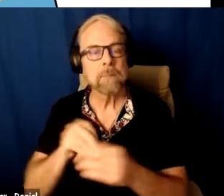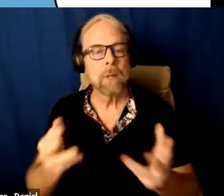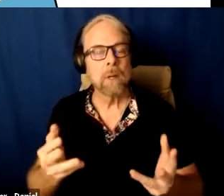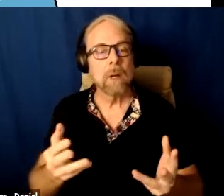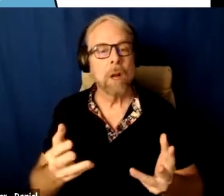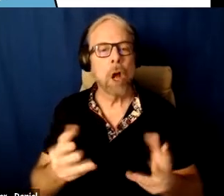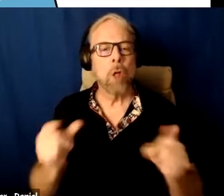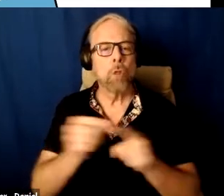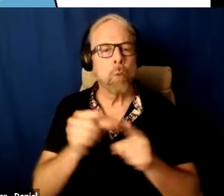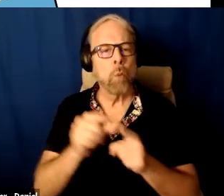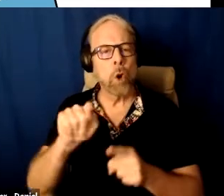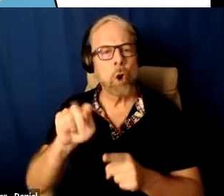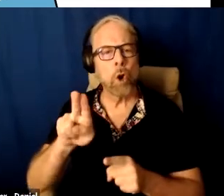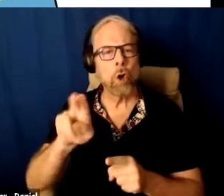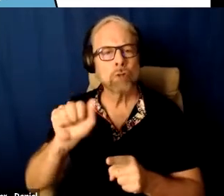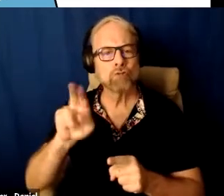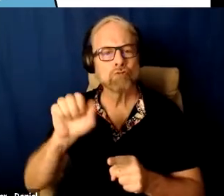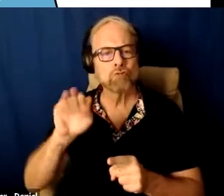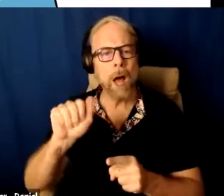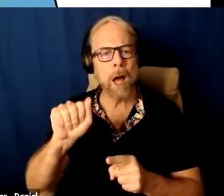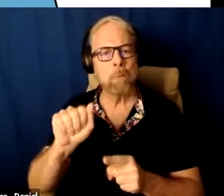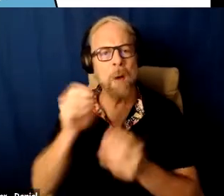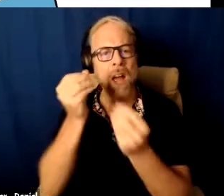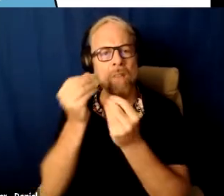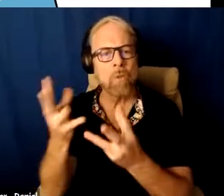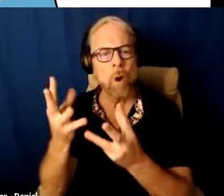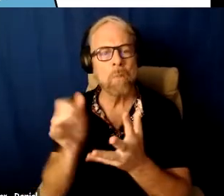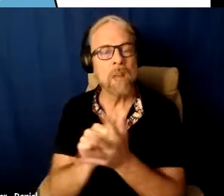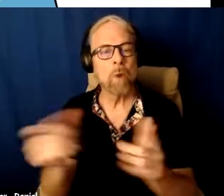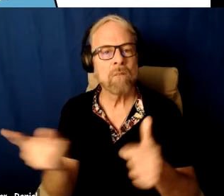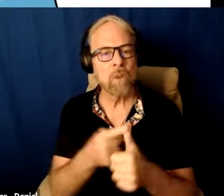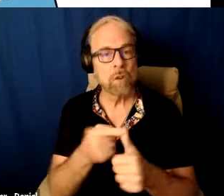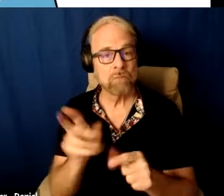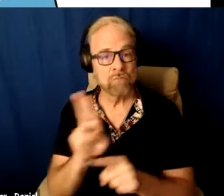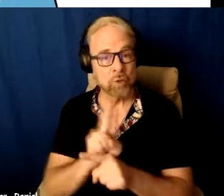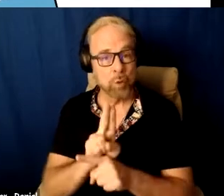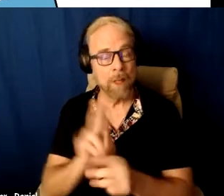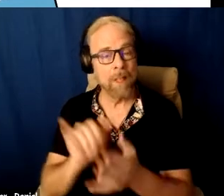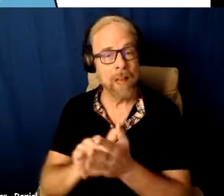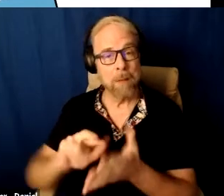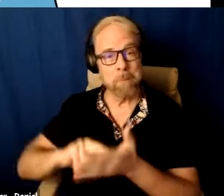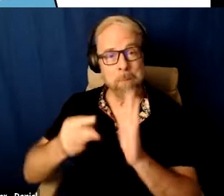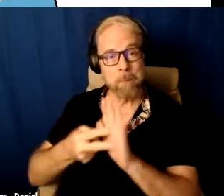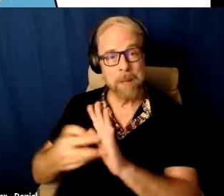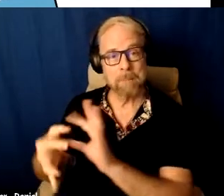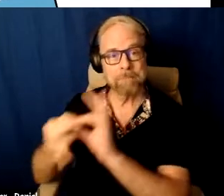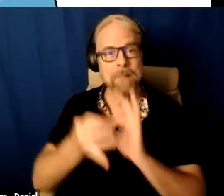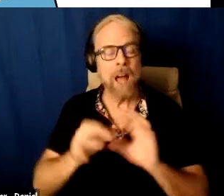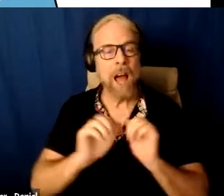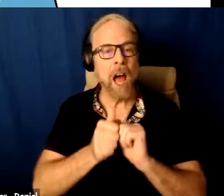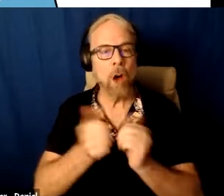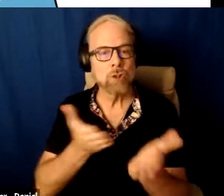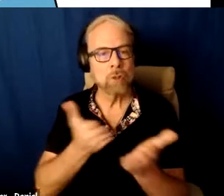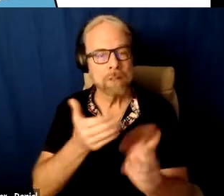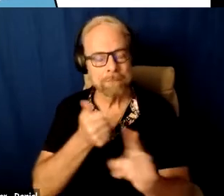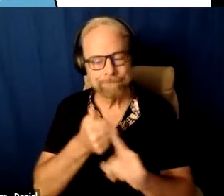word trauma-informed was originally coined, it was meant to be about how services